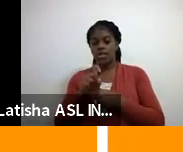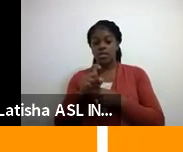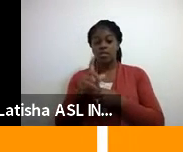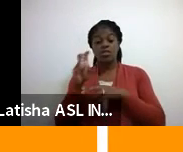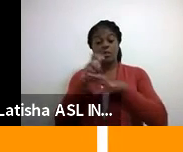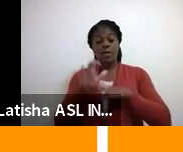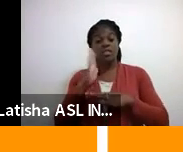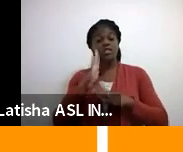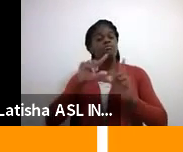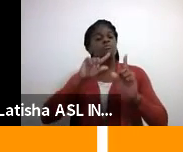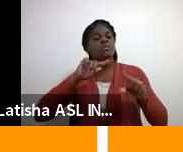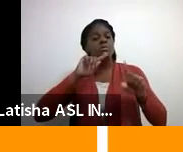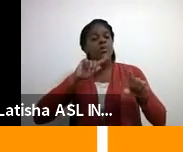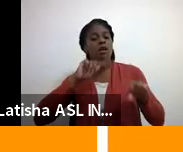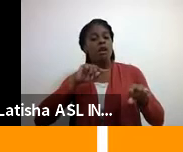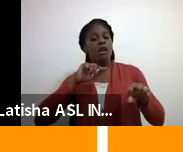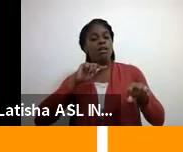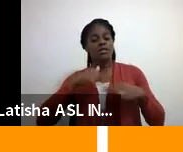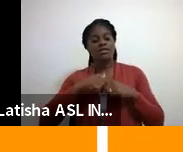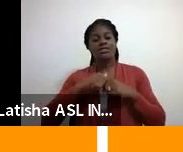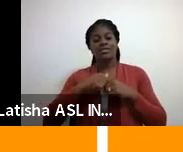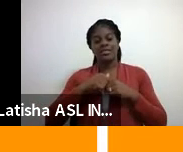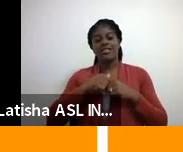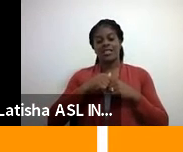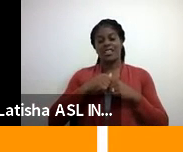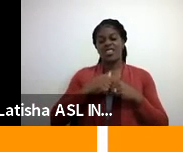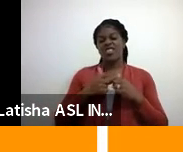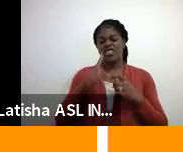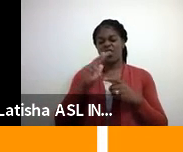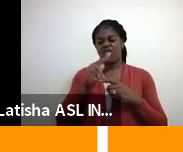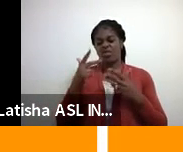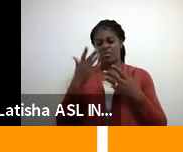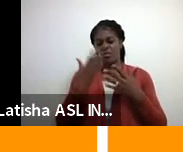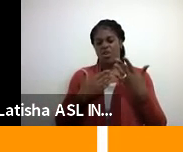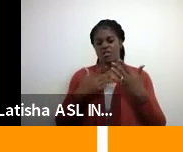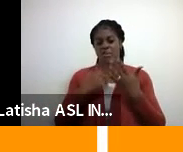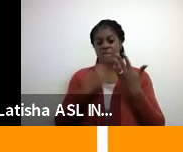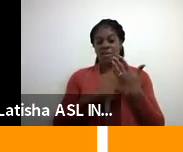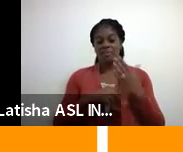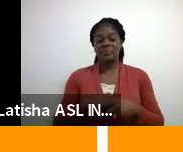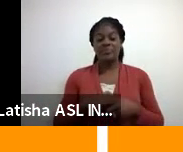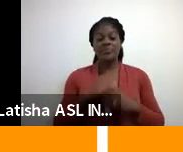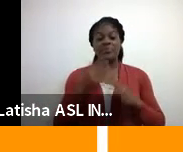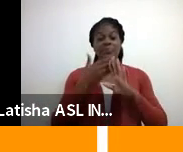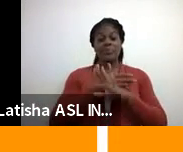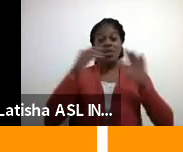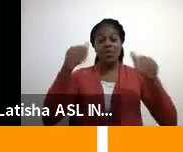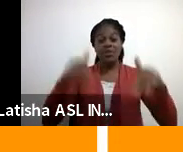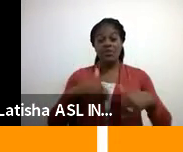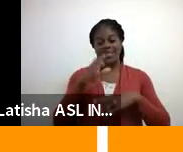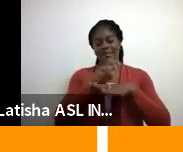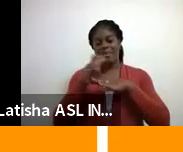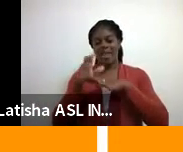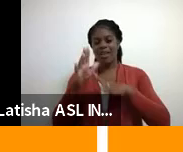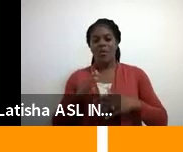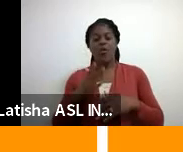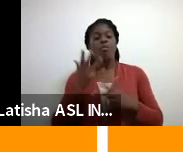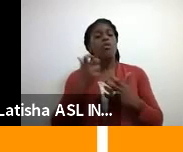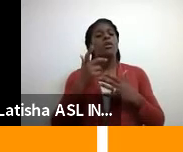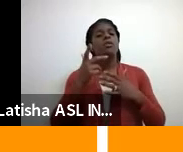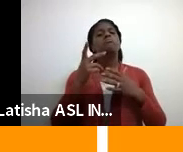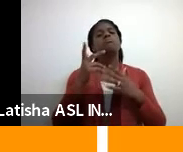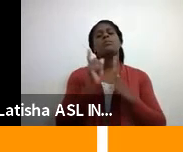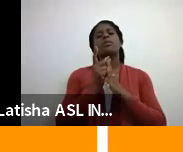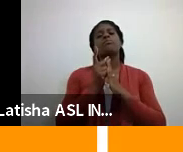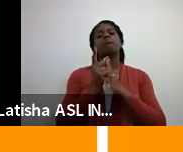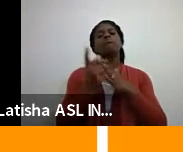can respond to the questions in the third section of the program. Before we introduce the panel, we want to take a minute to provide a